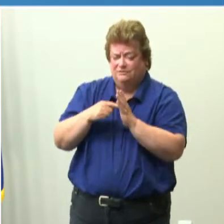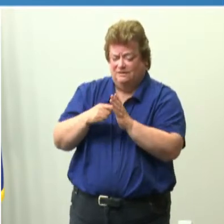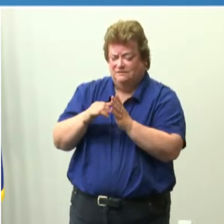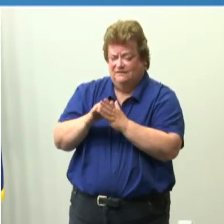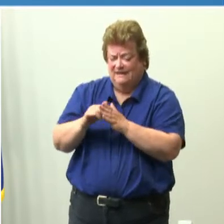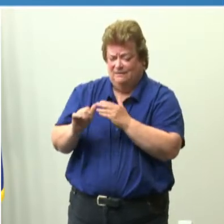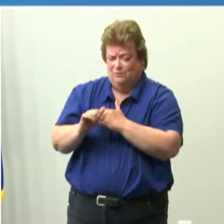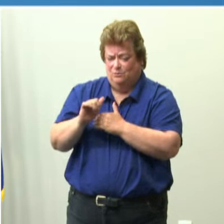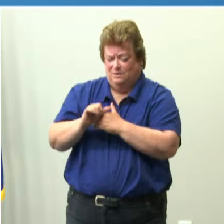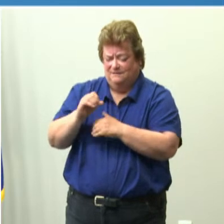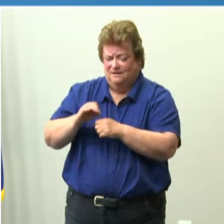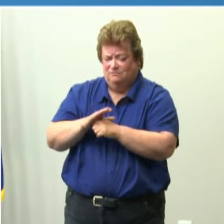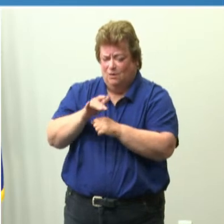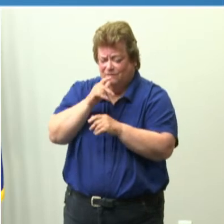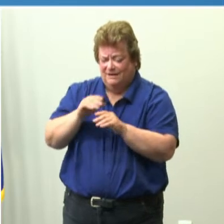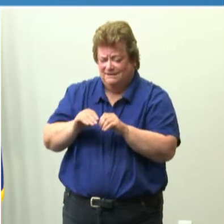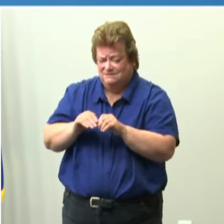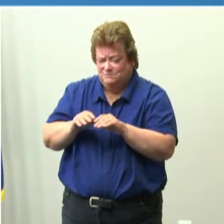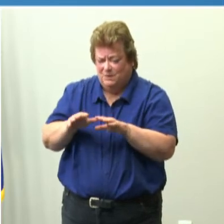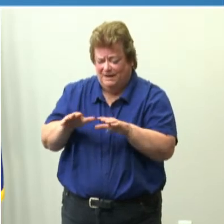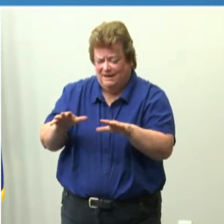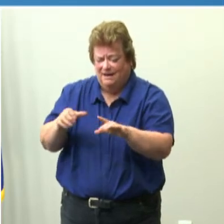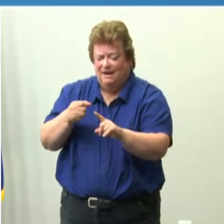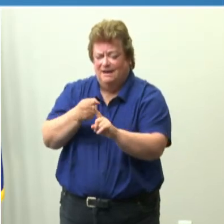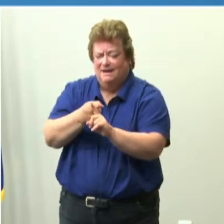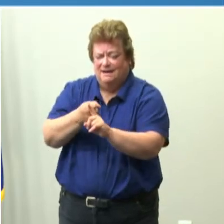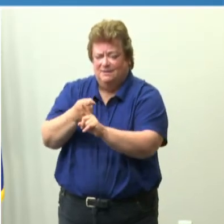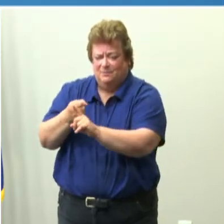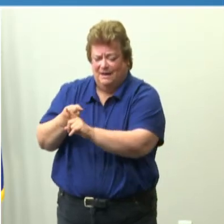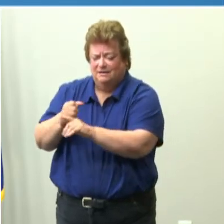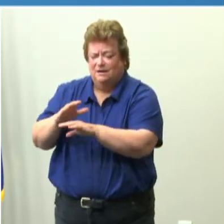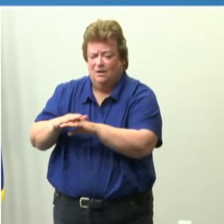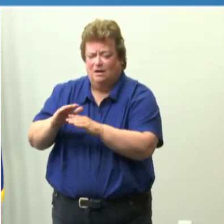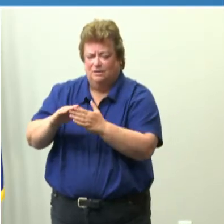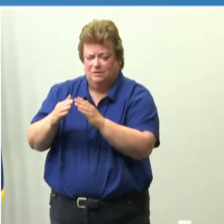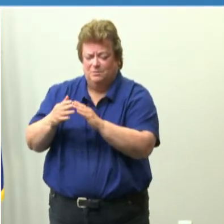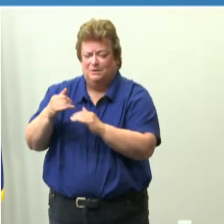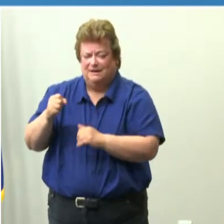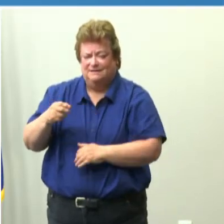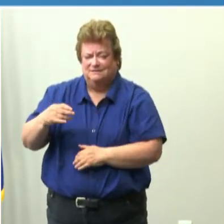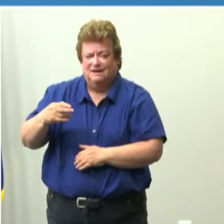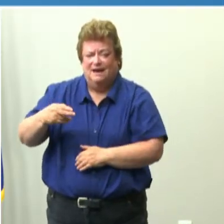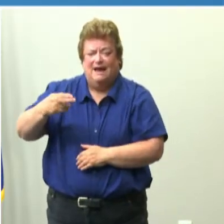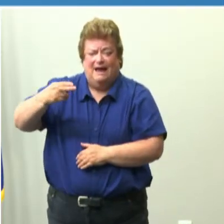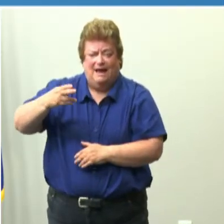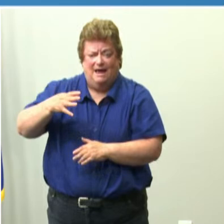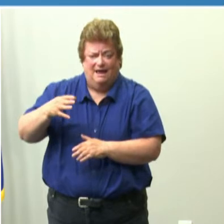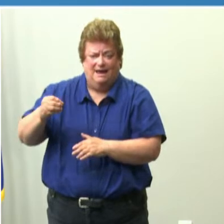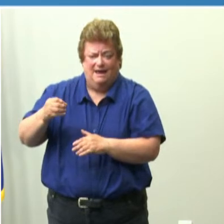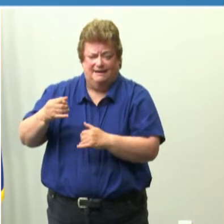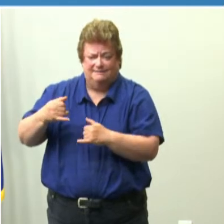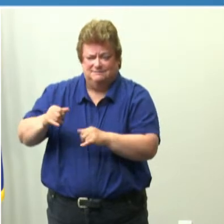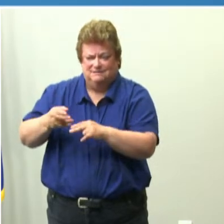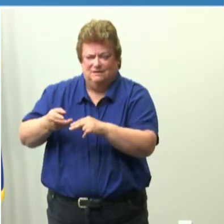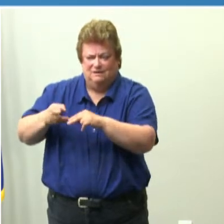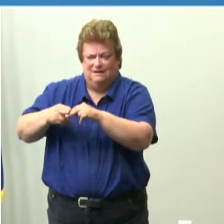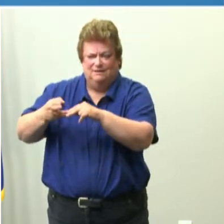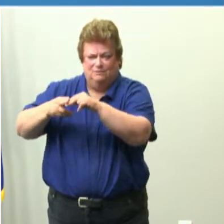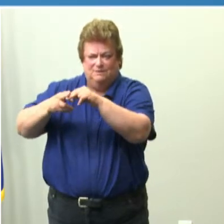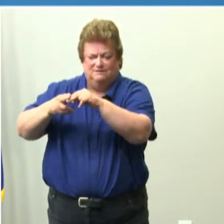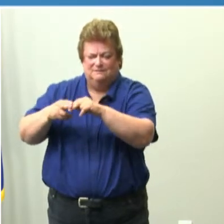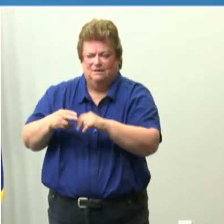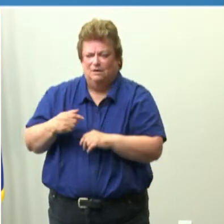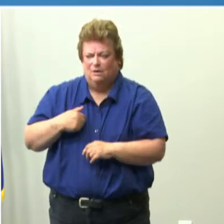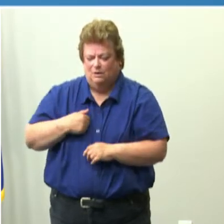risk of the virus spreading and impacting our community is high and increasing. We have not been